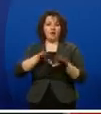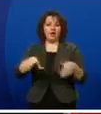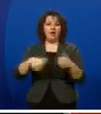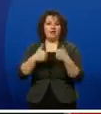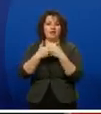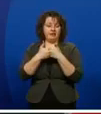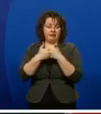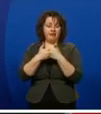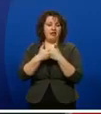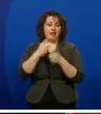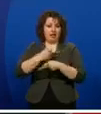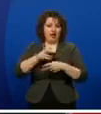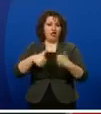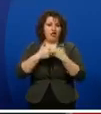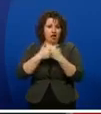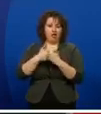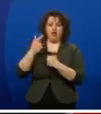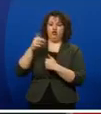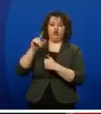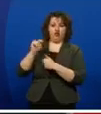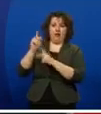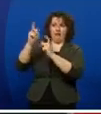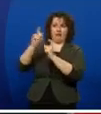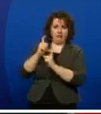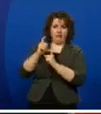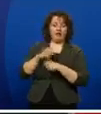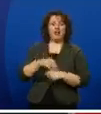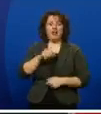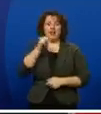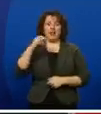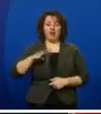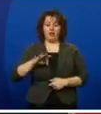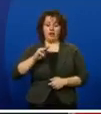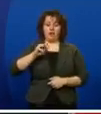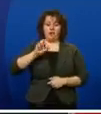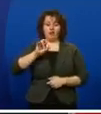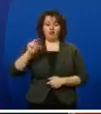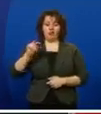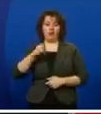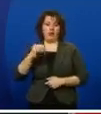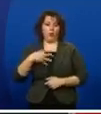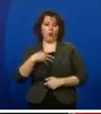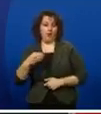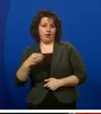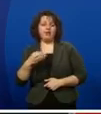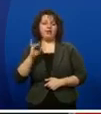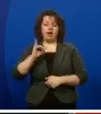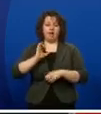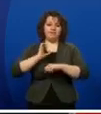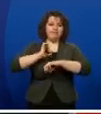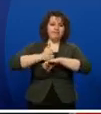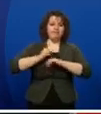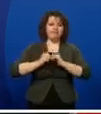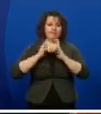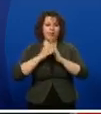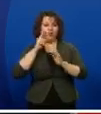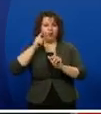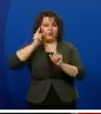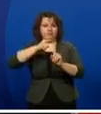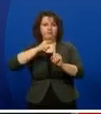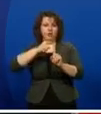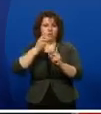Grant. The nonprofit Maroon and White was formed with a vision and purpose to accomplish two